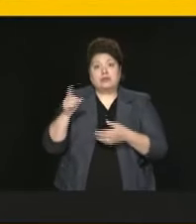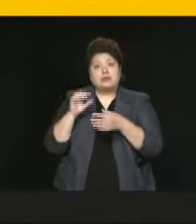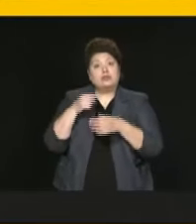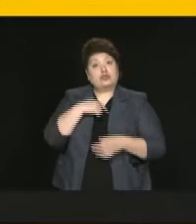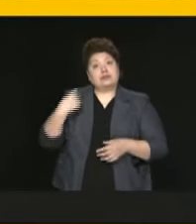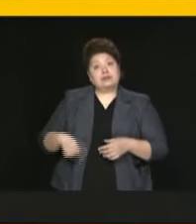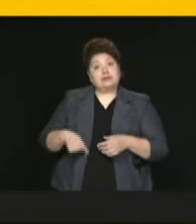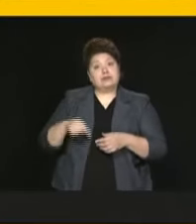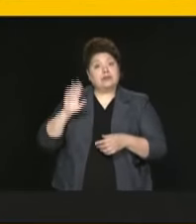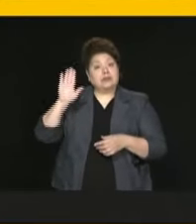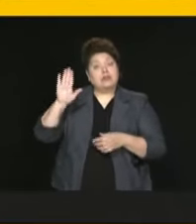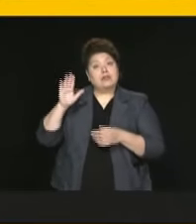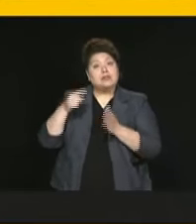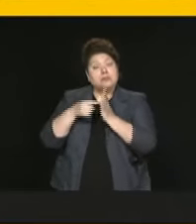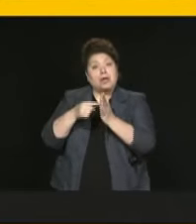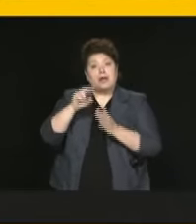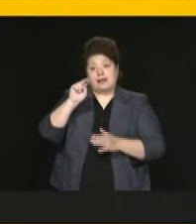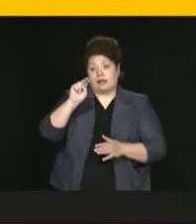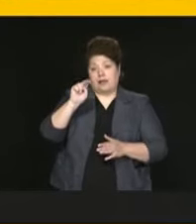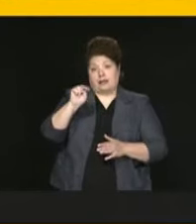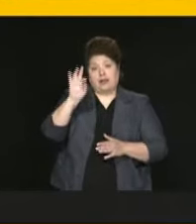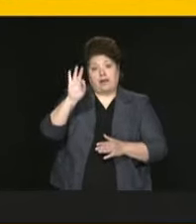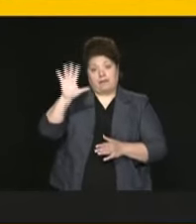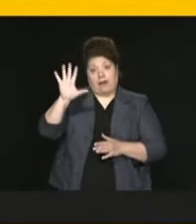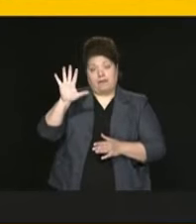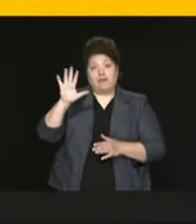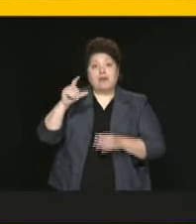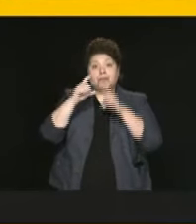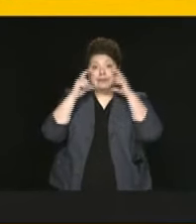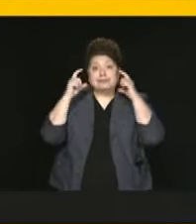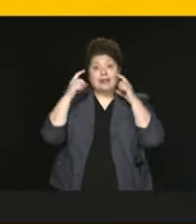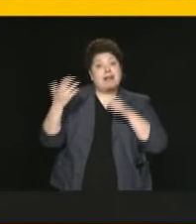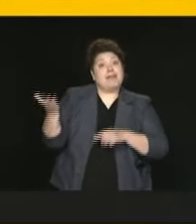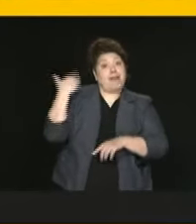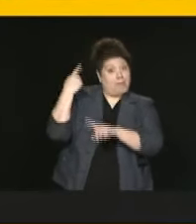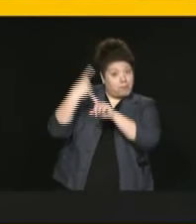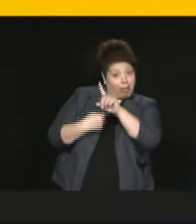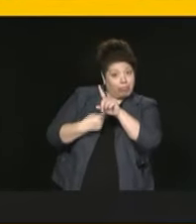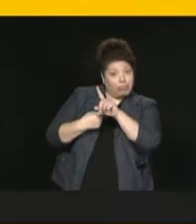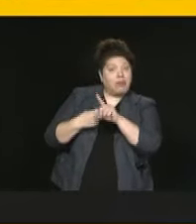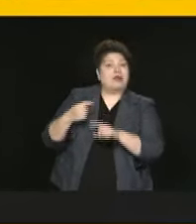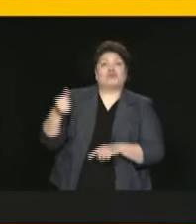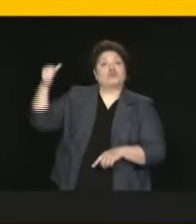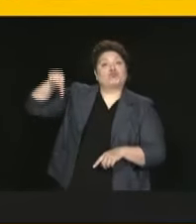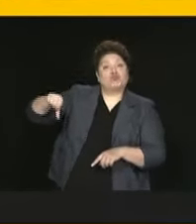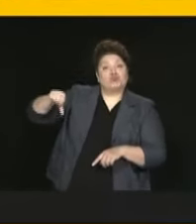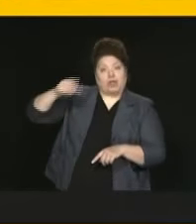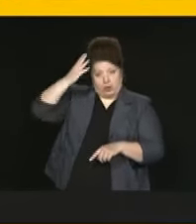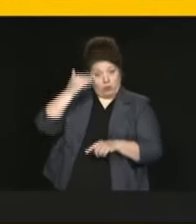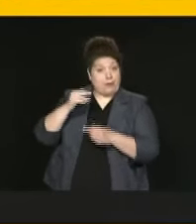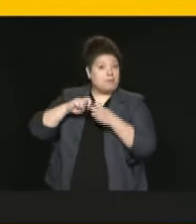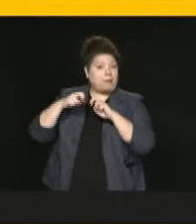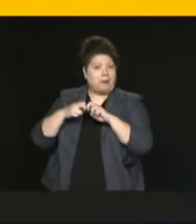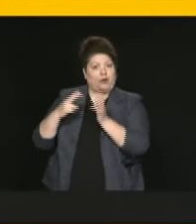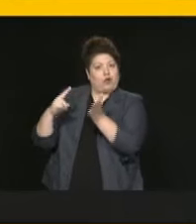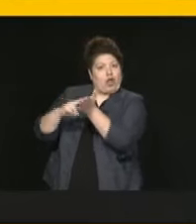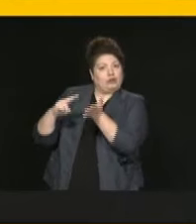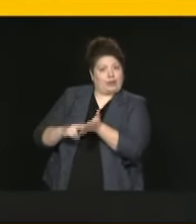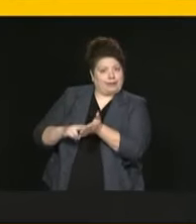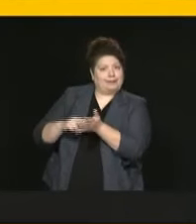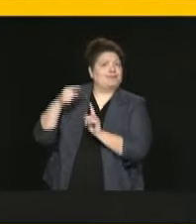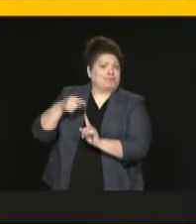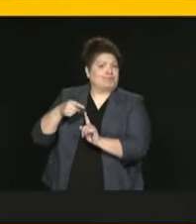that were rejected by Canada last month were the result of a contractual issue. We still haven't been given a clear answer about what happened